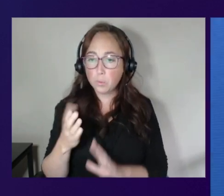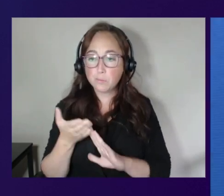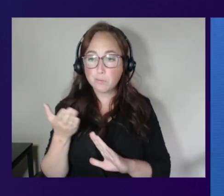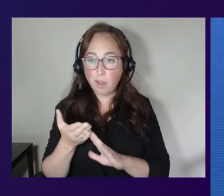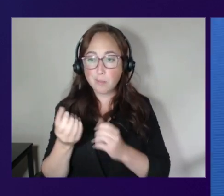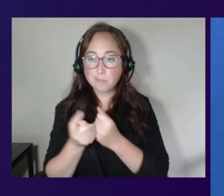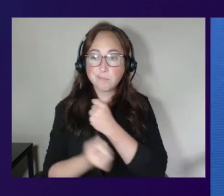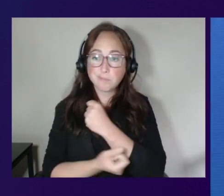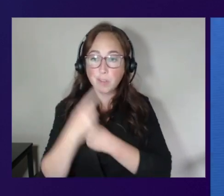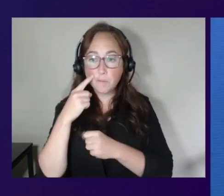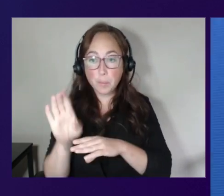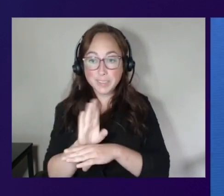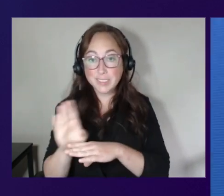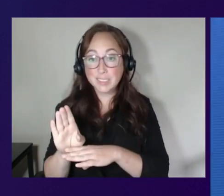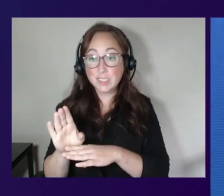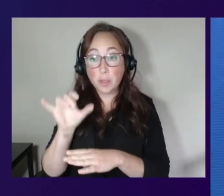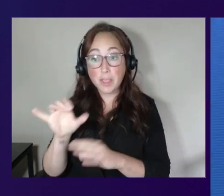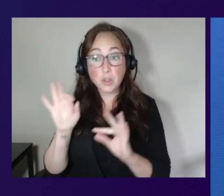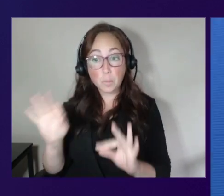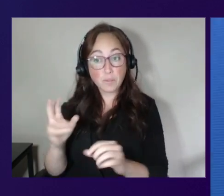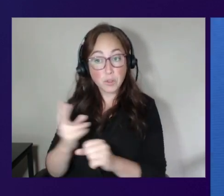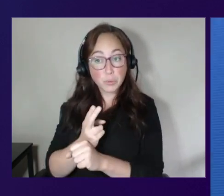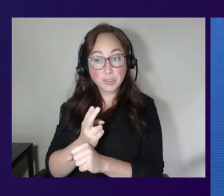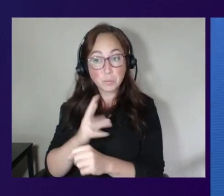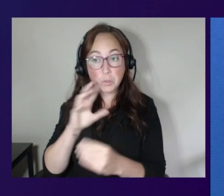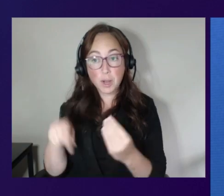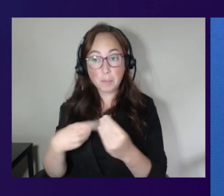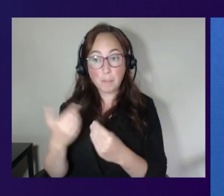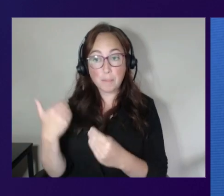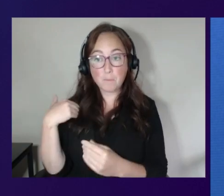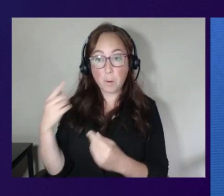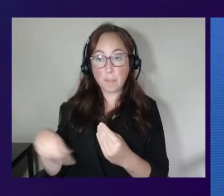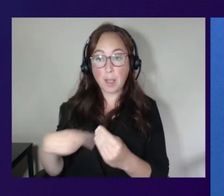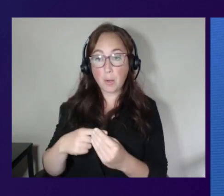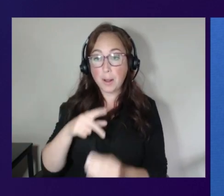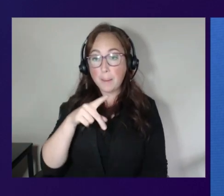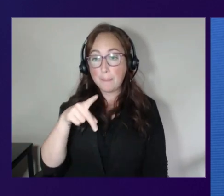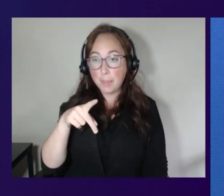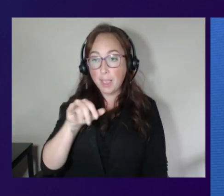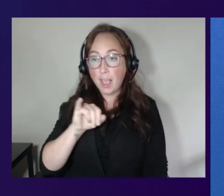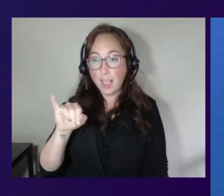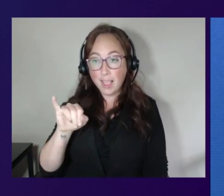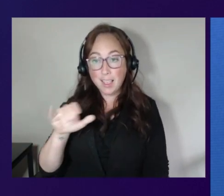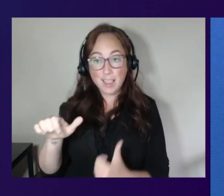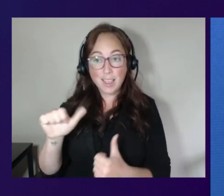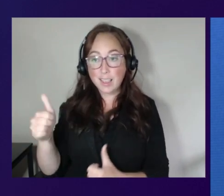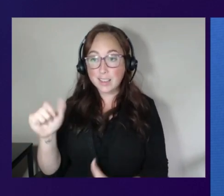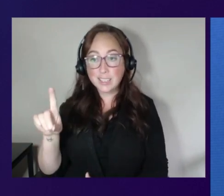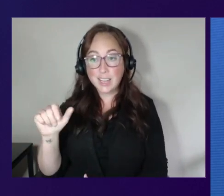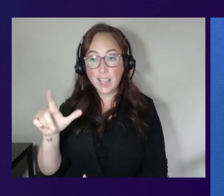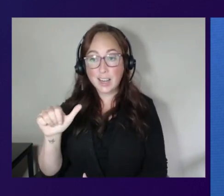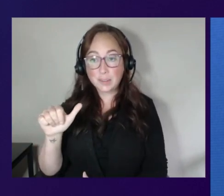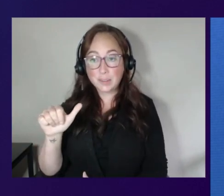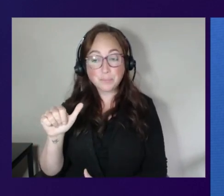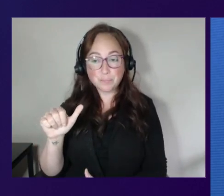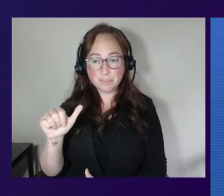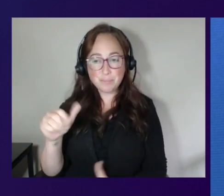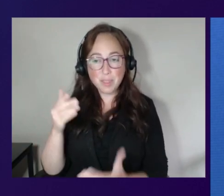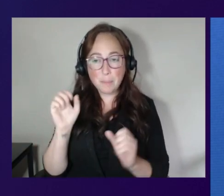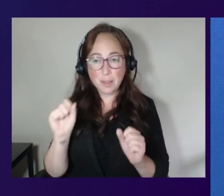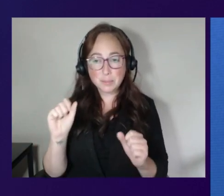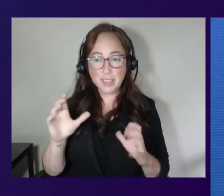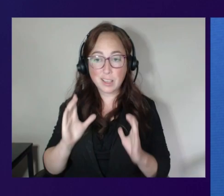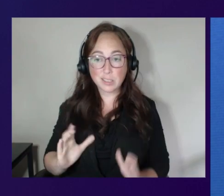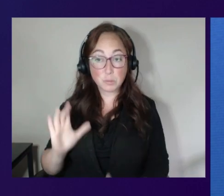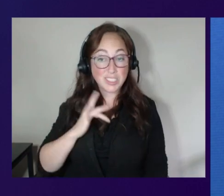that to actually be a perfect use case. You could think, we talked before about PII, right? Any kind of data that's surfaced in your applications that's customer sensitive. Let's keep that in the